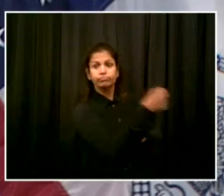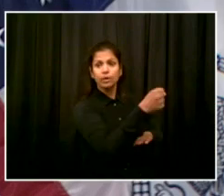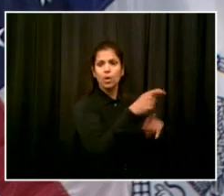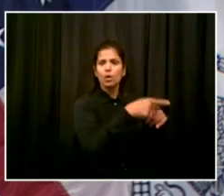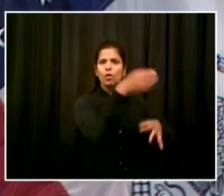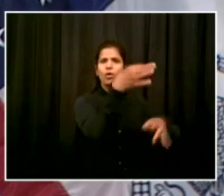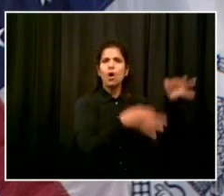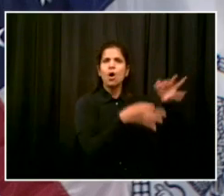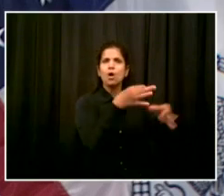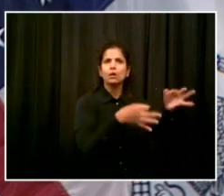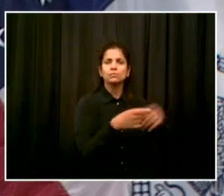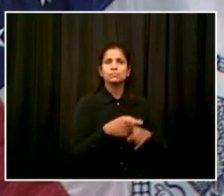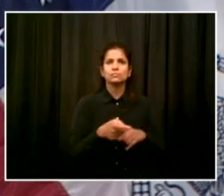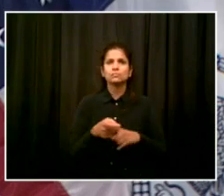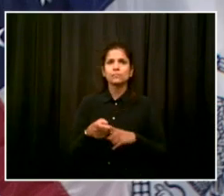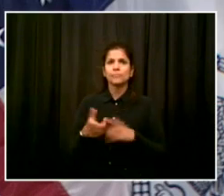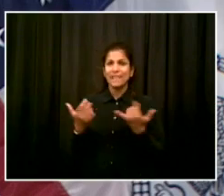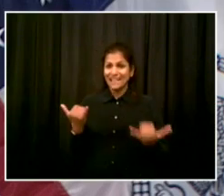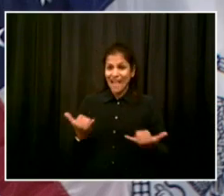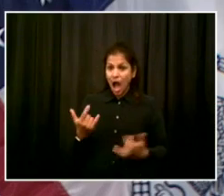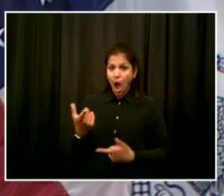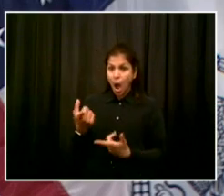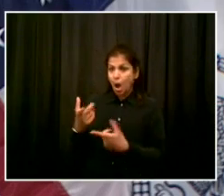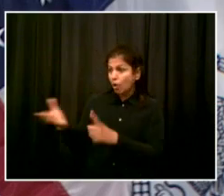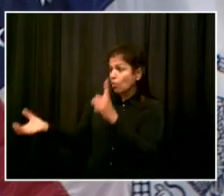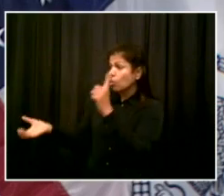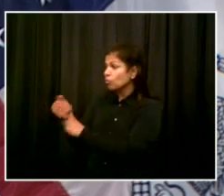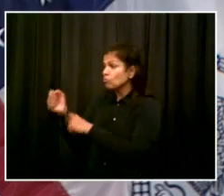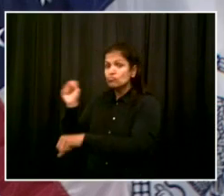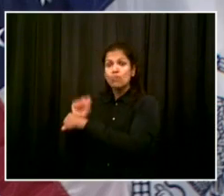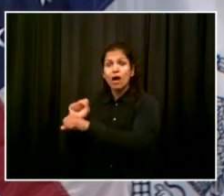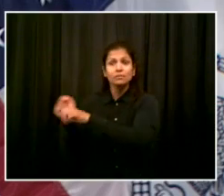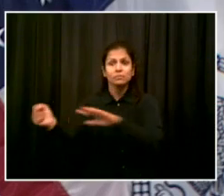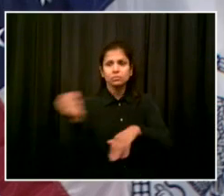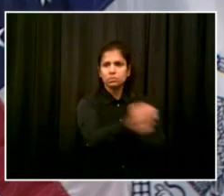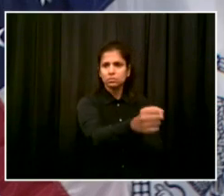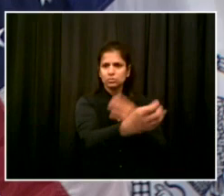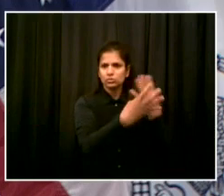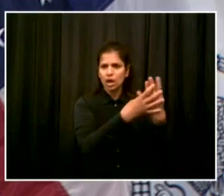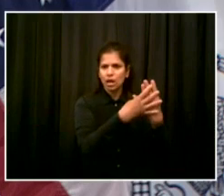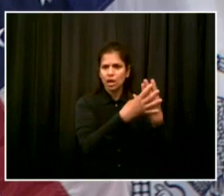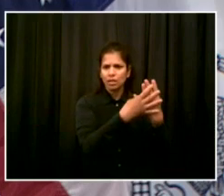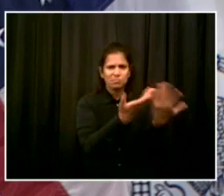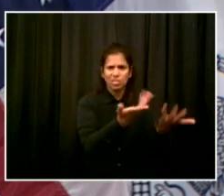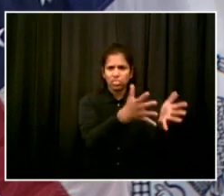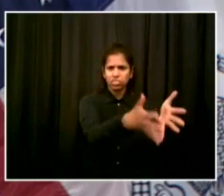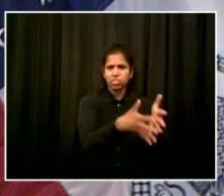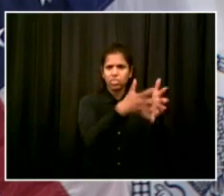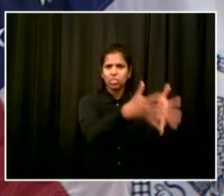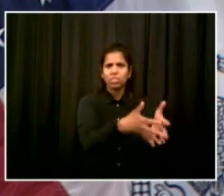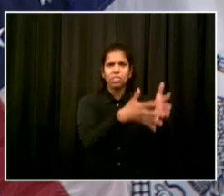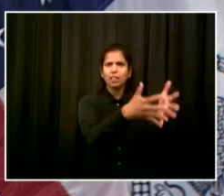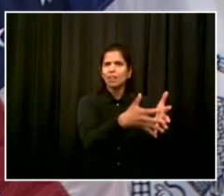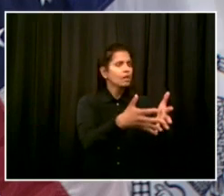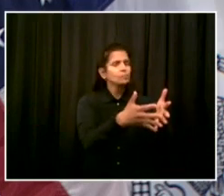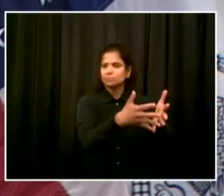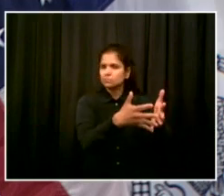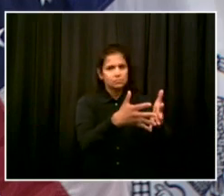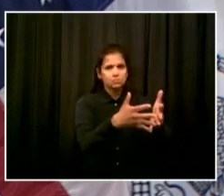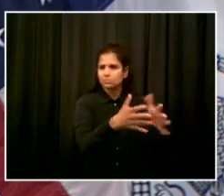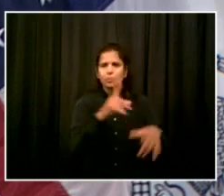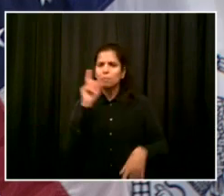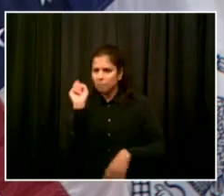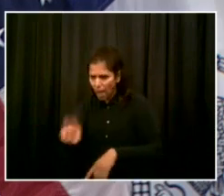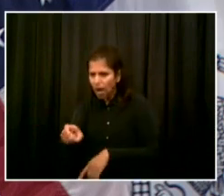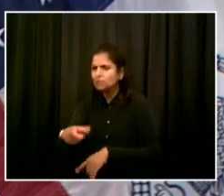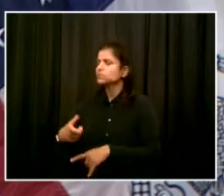so we can make sure there are consequences for anyone who harms another New Yorker. So I want to emphasize how the NYPD, the City of